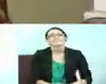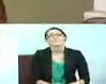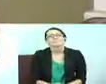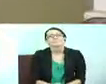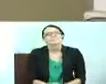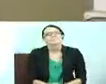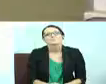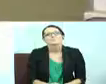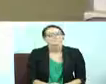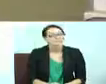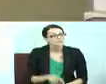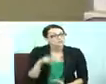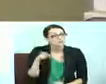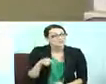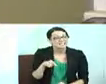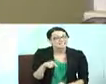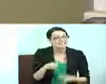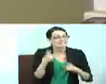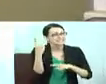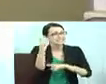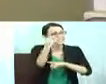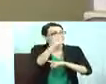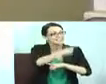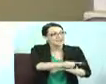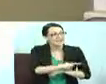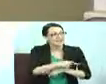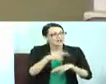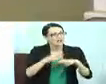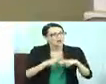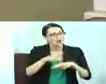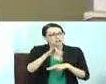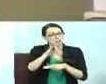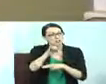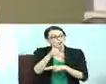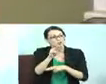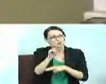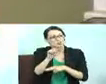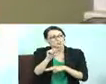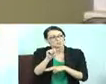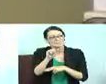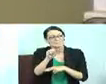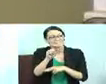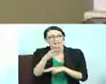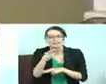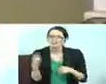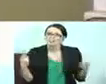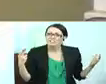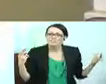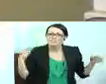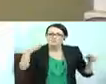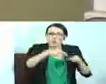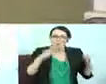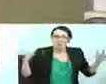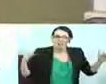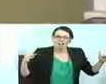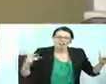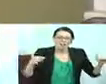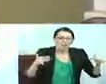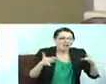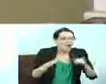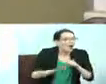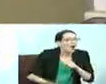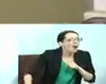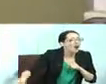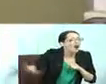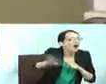So this Juneteenth, let's join the thousands of people who will be coming together all across